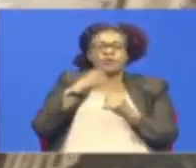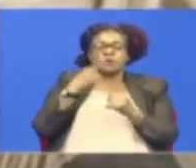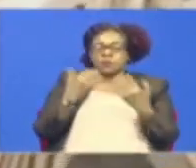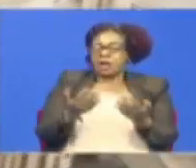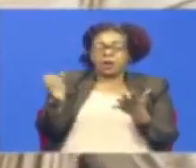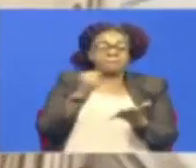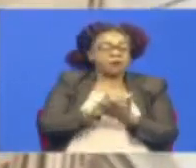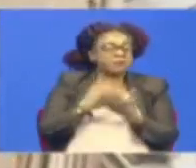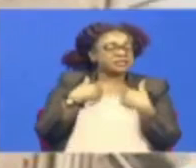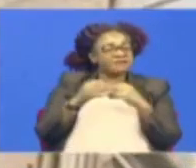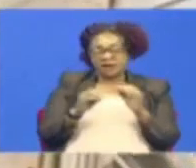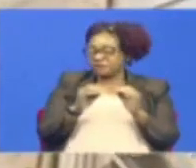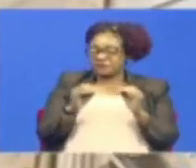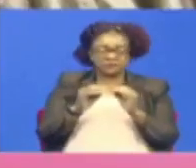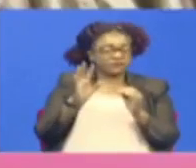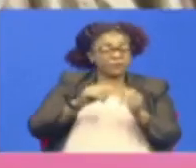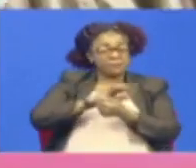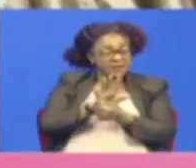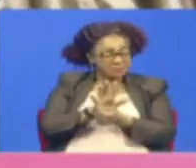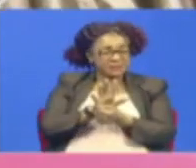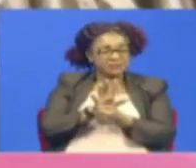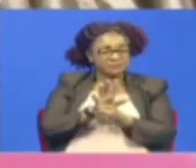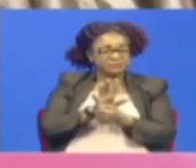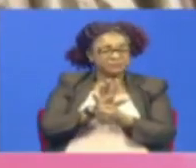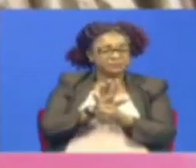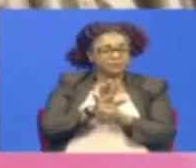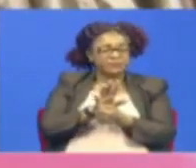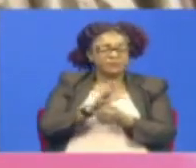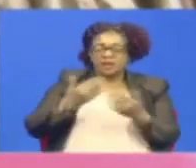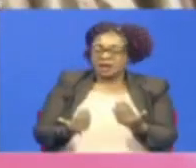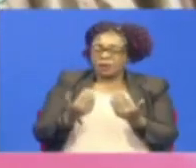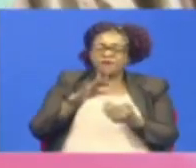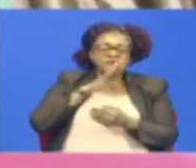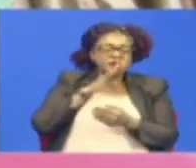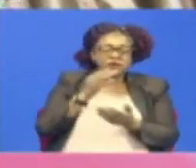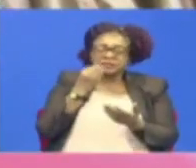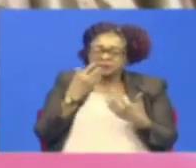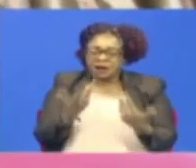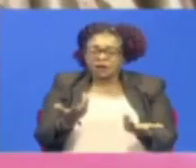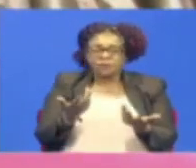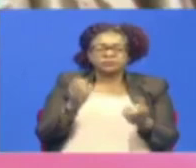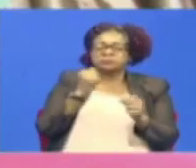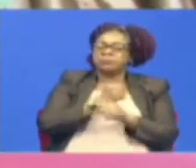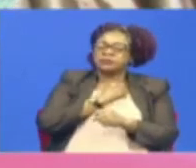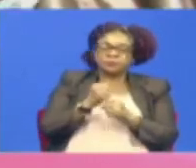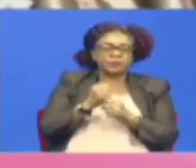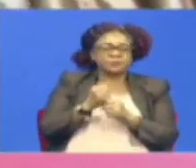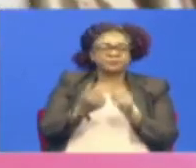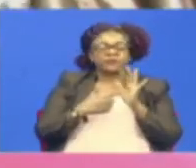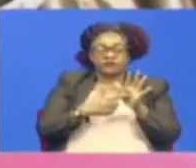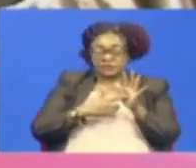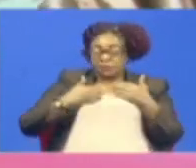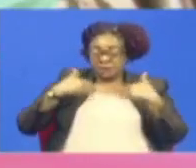employment as a result of the pandemic. Hakuna vile tunaweza kula, hakuna vile tunasaidia kwa kulipa nyumba. Kwa mfano kama mimi